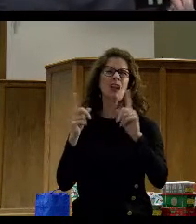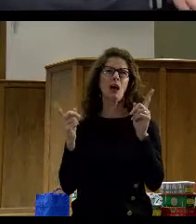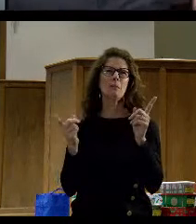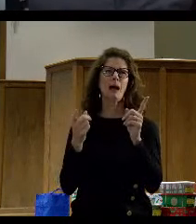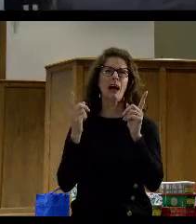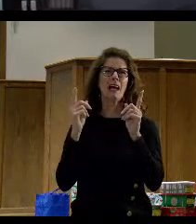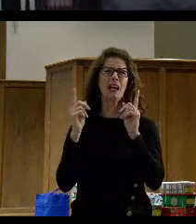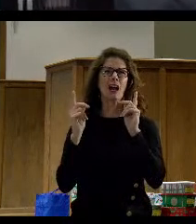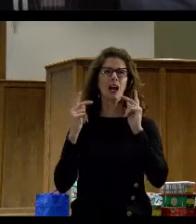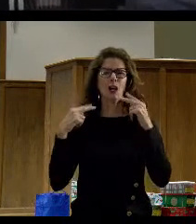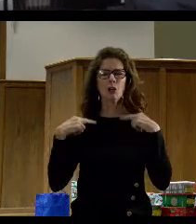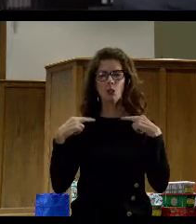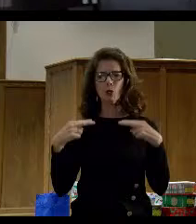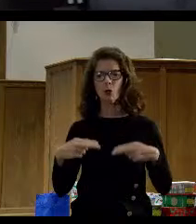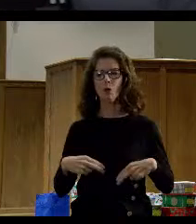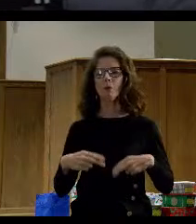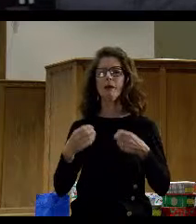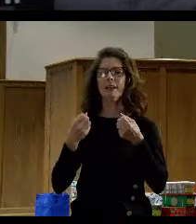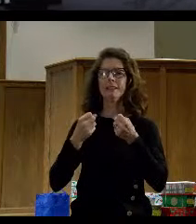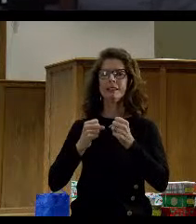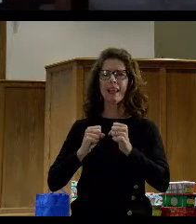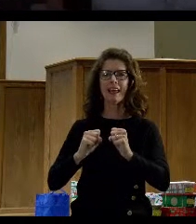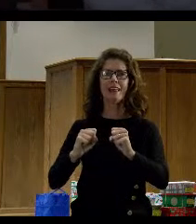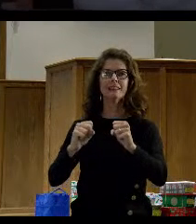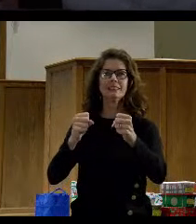stand. Not by human